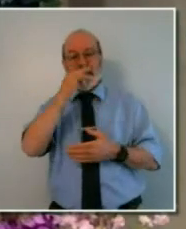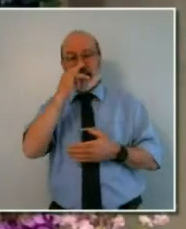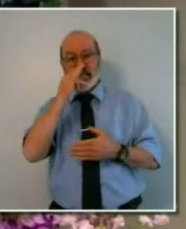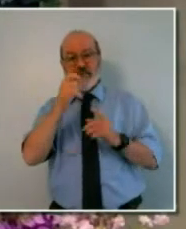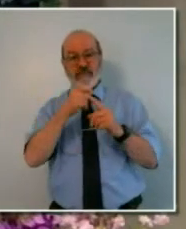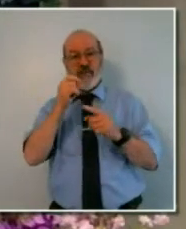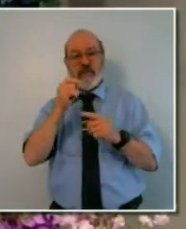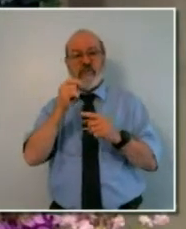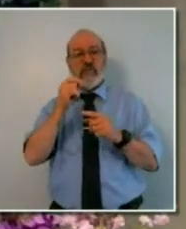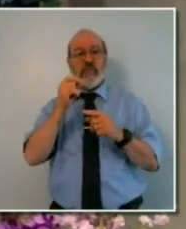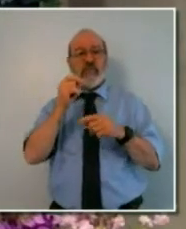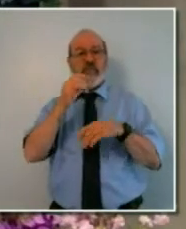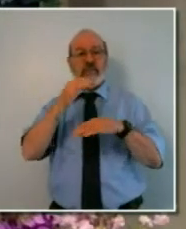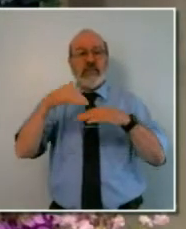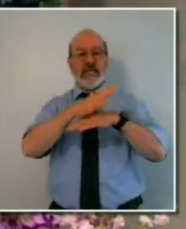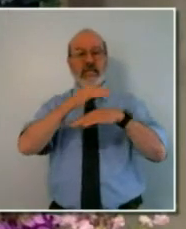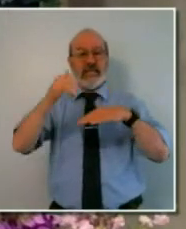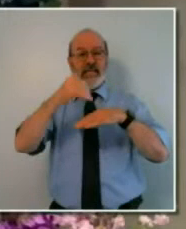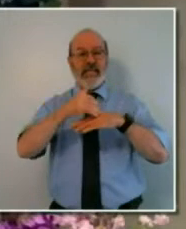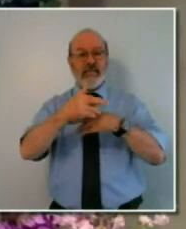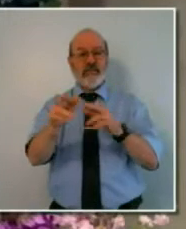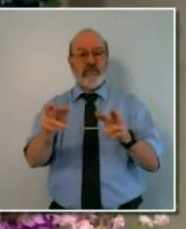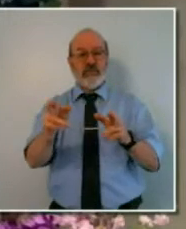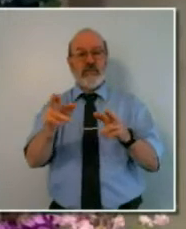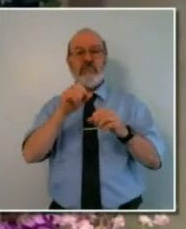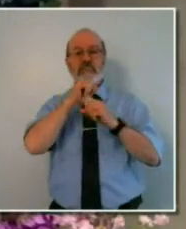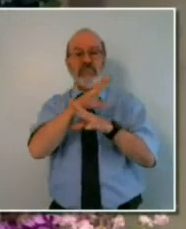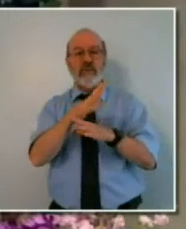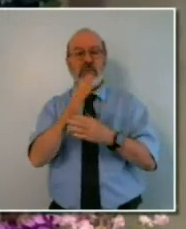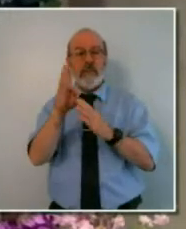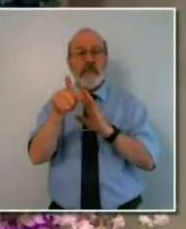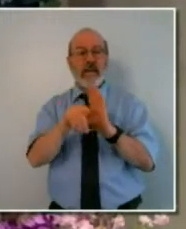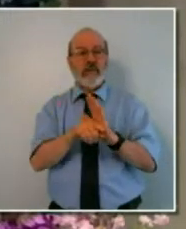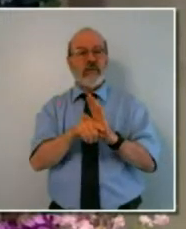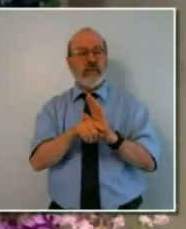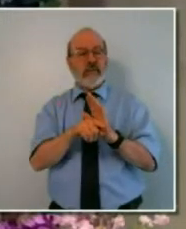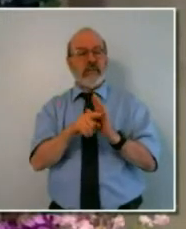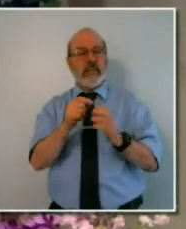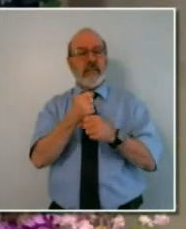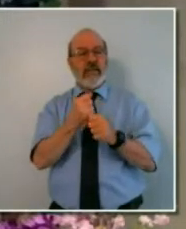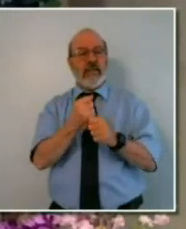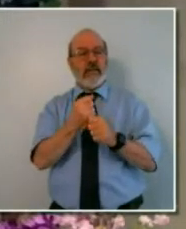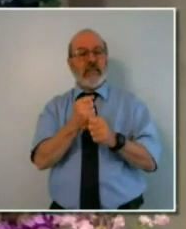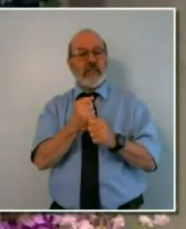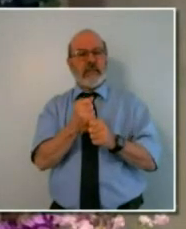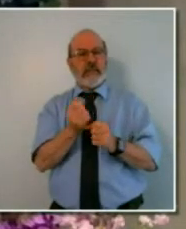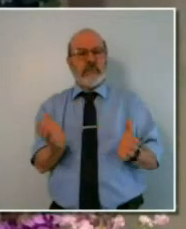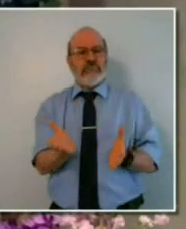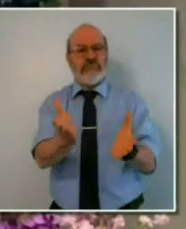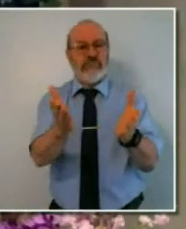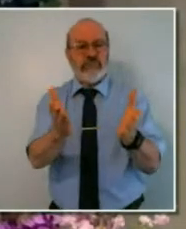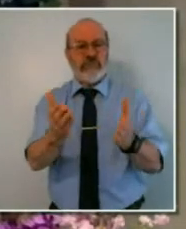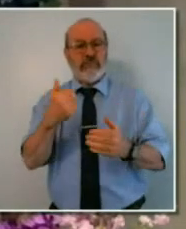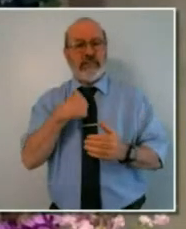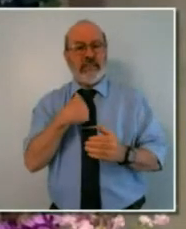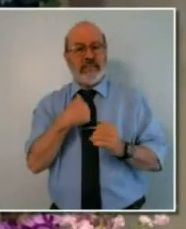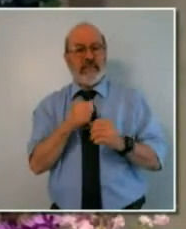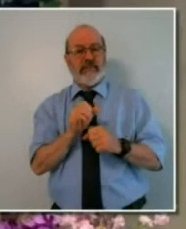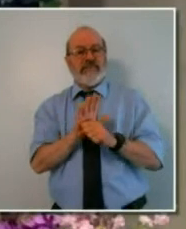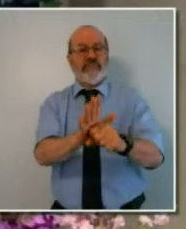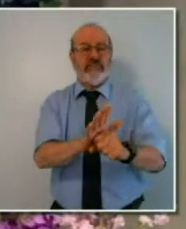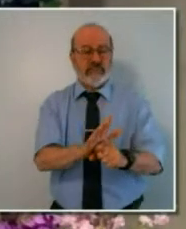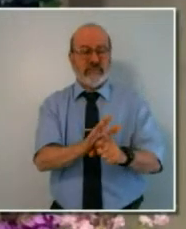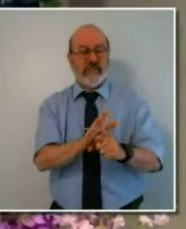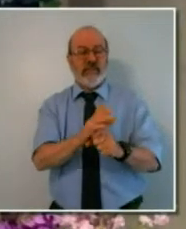background. It produced an unhealthy drive in me and a continual fear of failing and being what